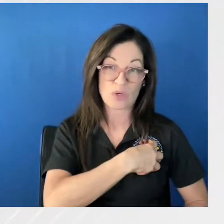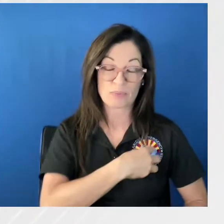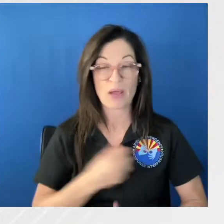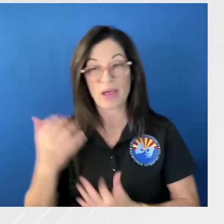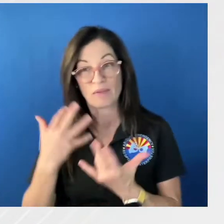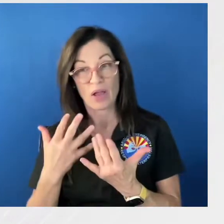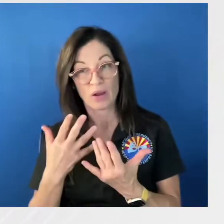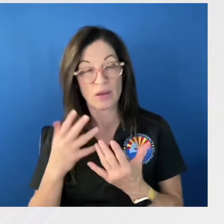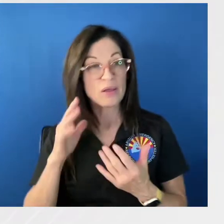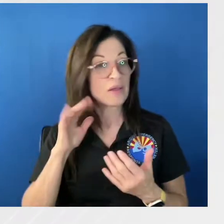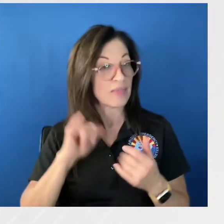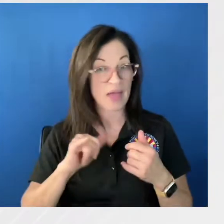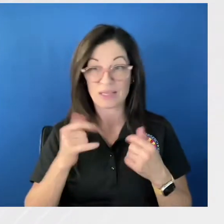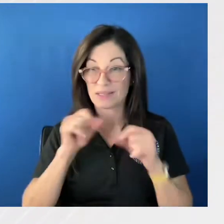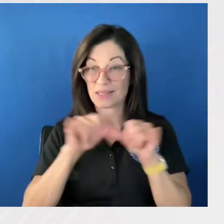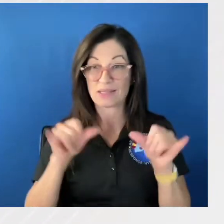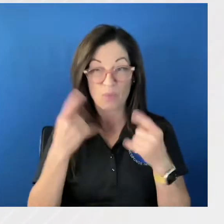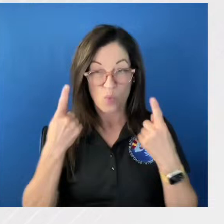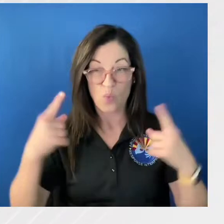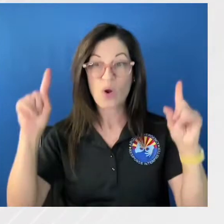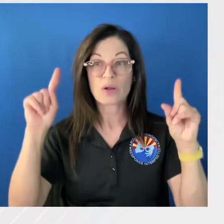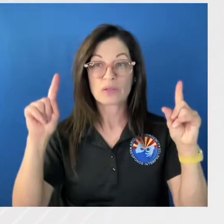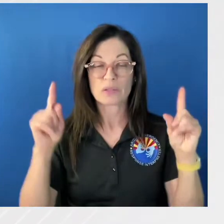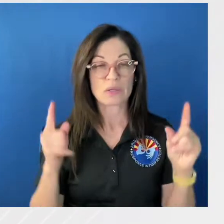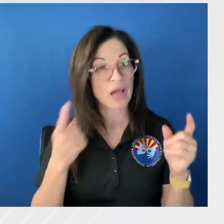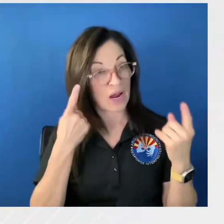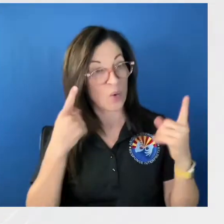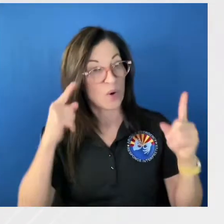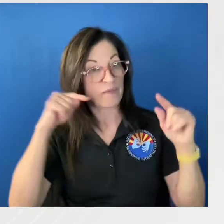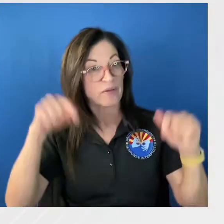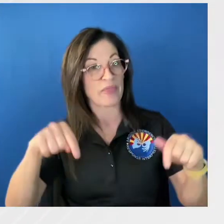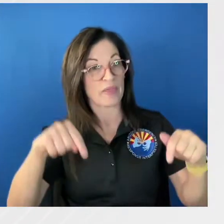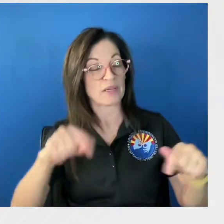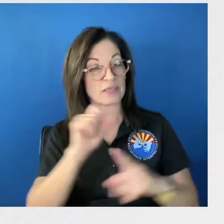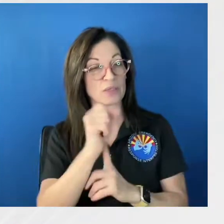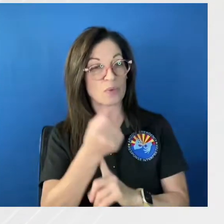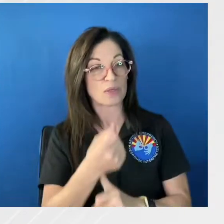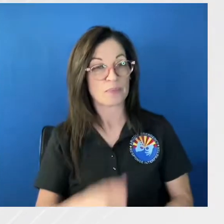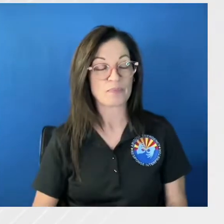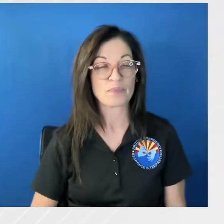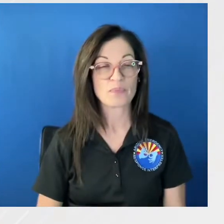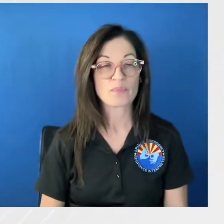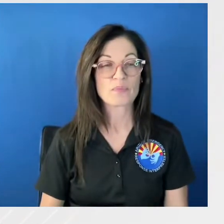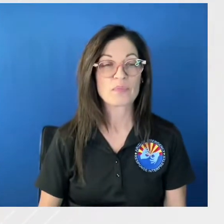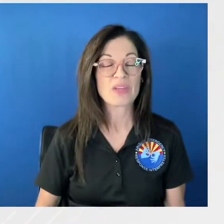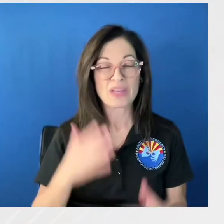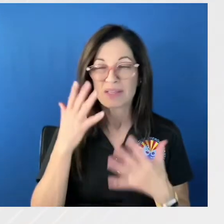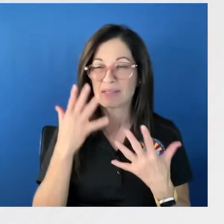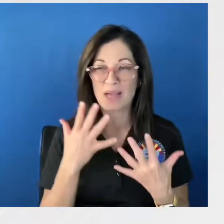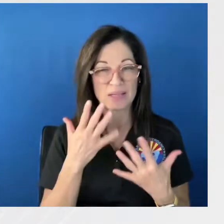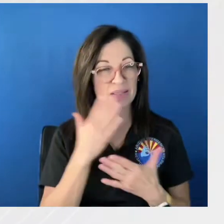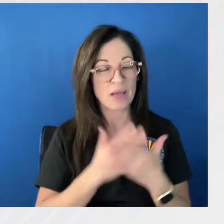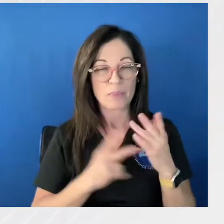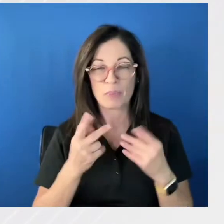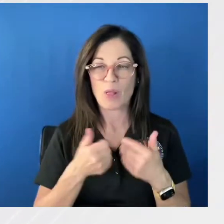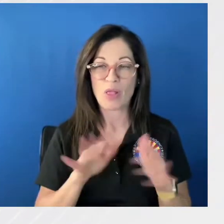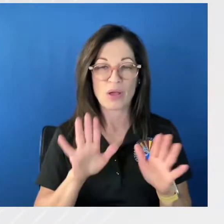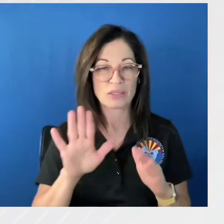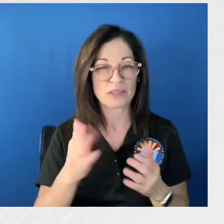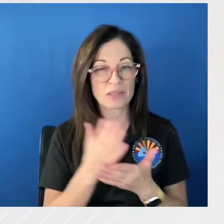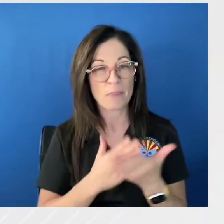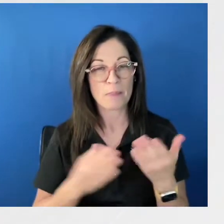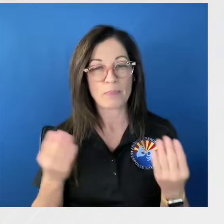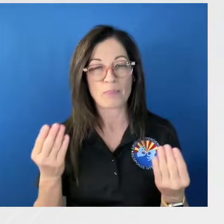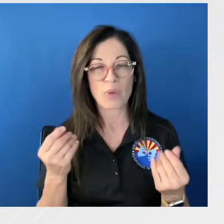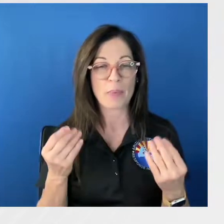works. And it worked in this event. It's a shame that some people lost property, but I can only imagine, had we not